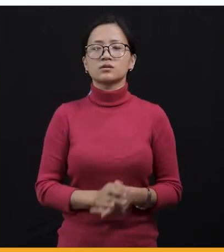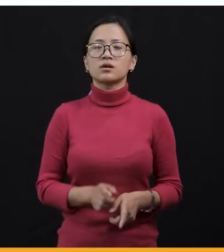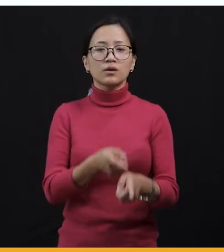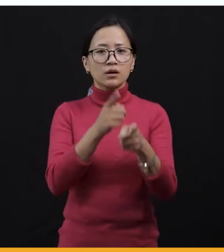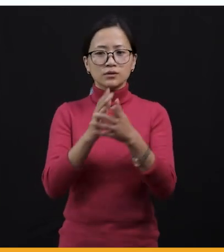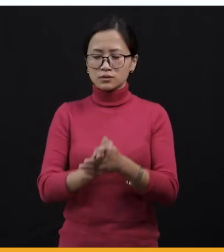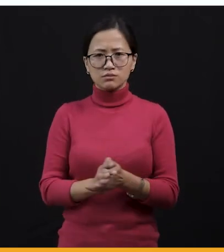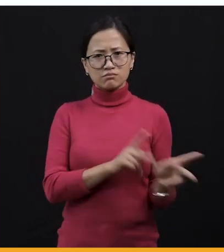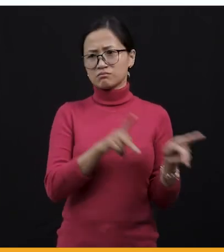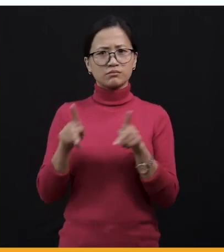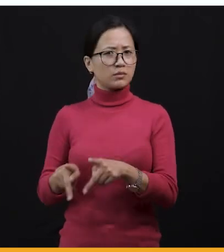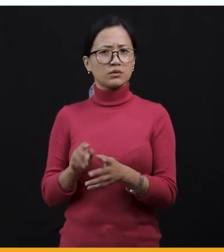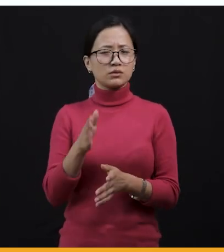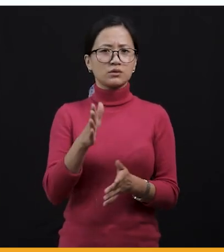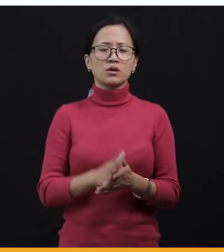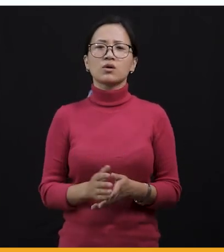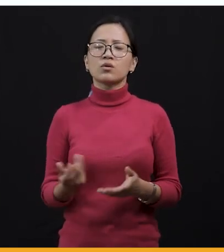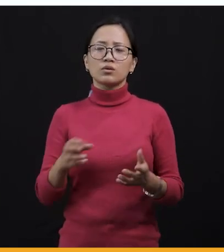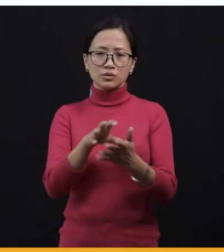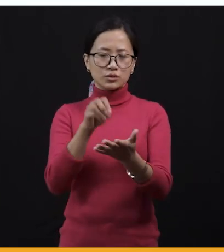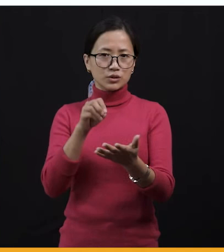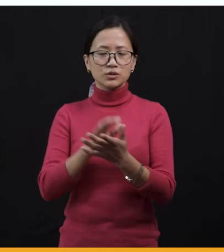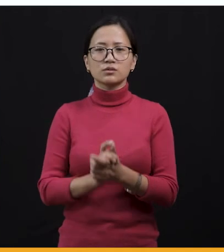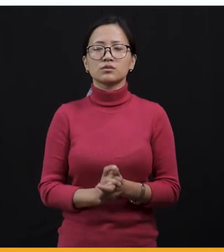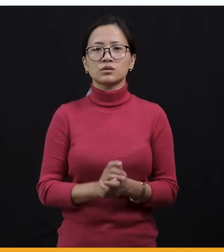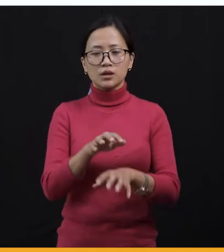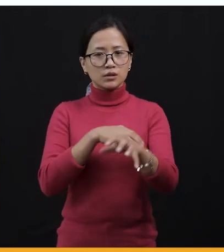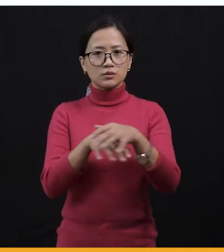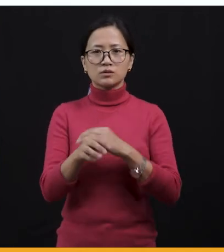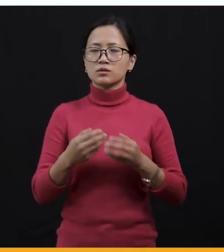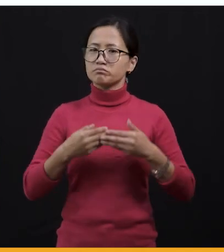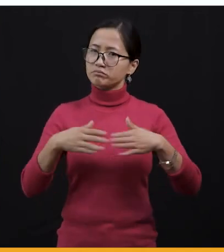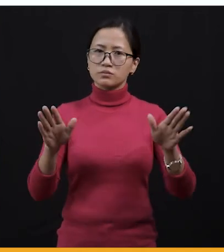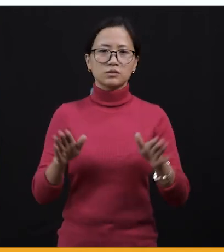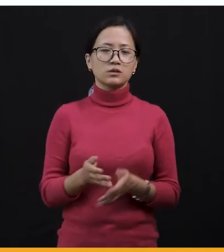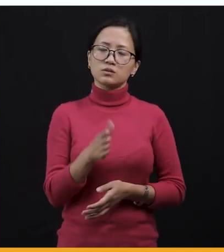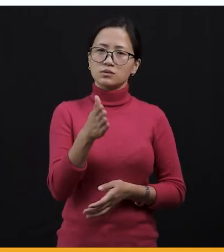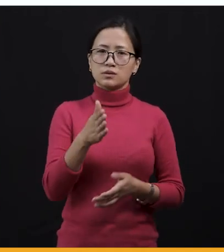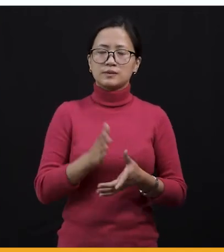possible, where poaching of wild animals is not allowed.